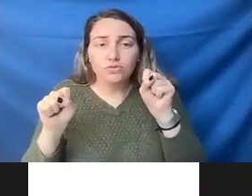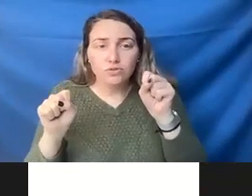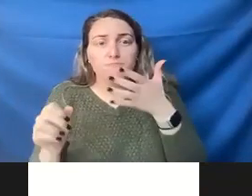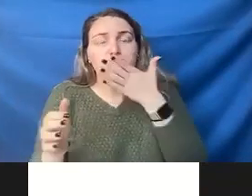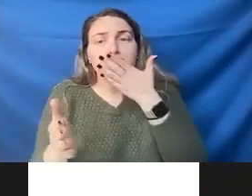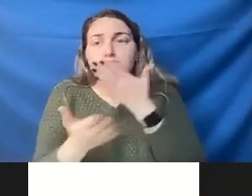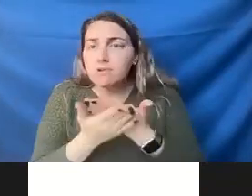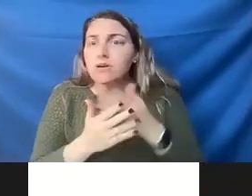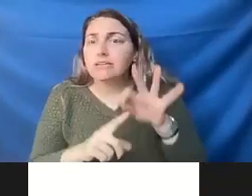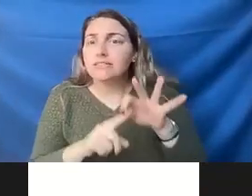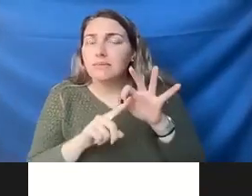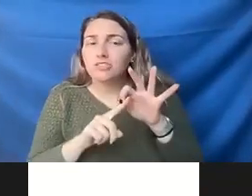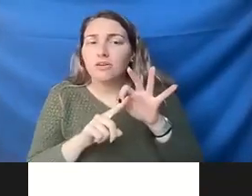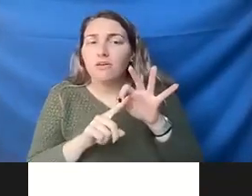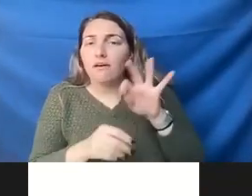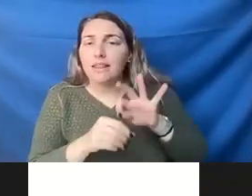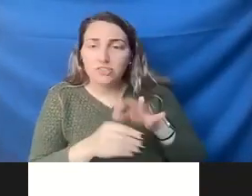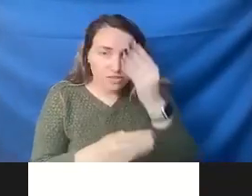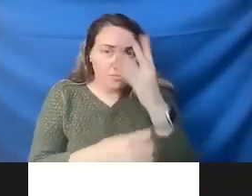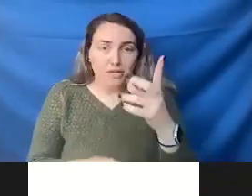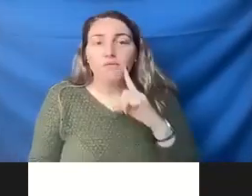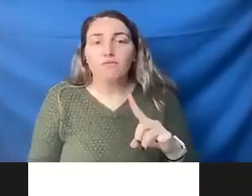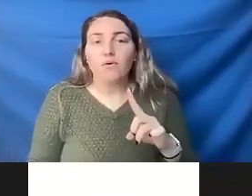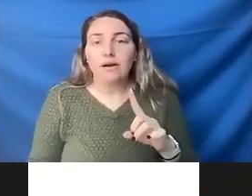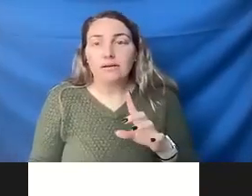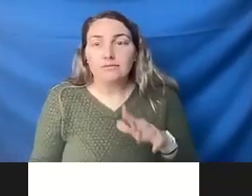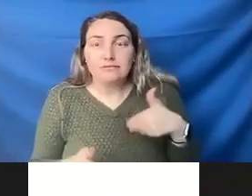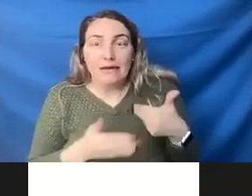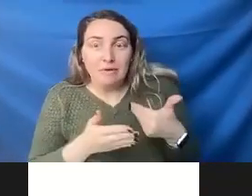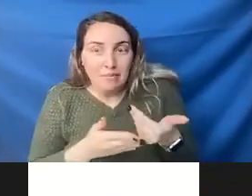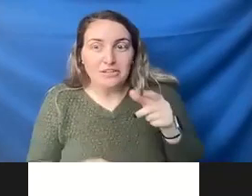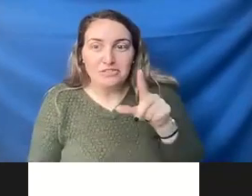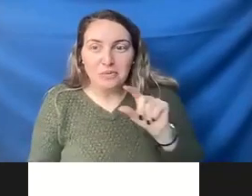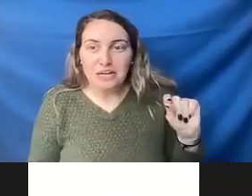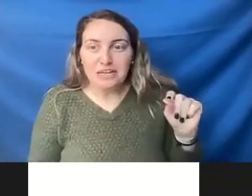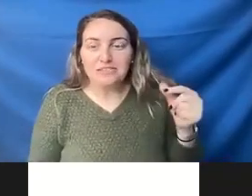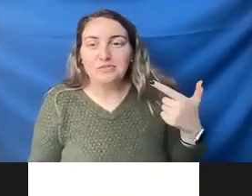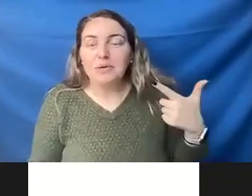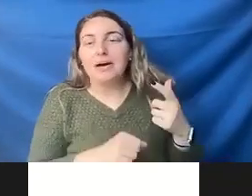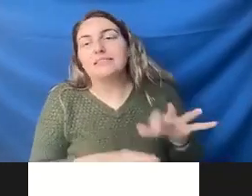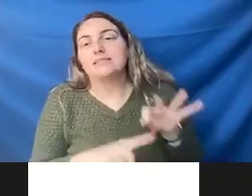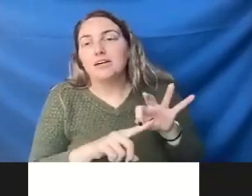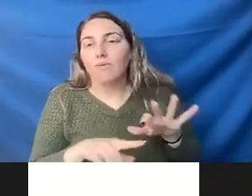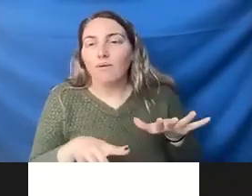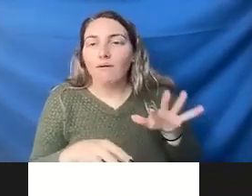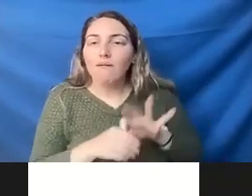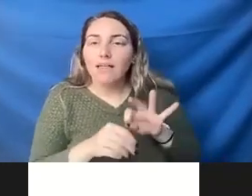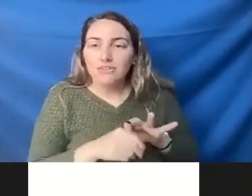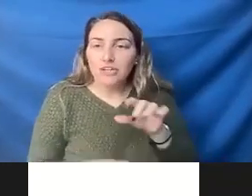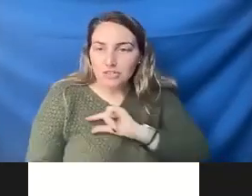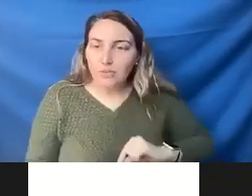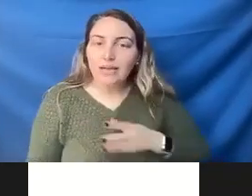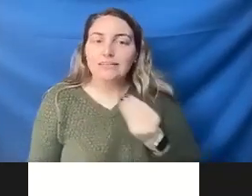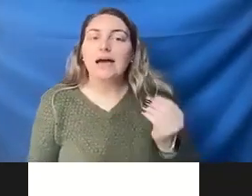upcoming 2021 special elections in Queens and the Bronx. The Board of Elections also has a poll site